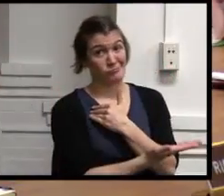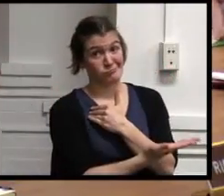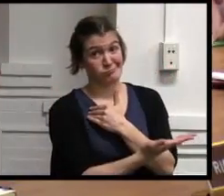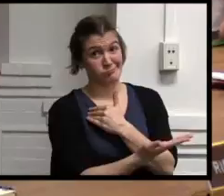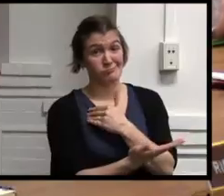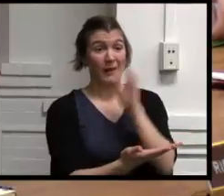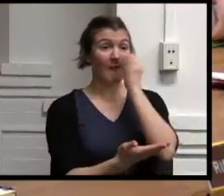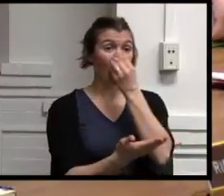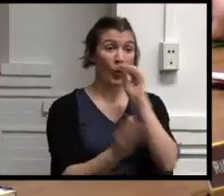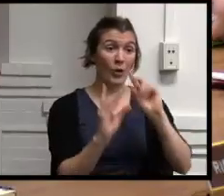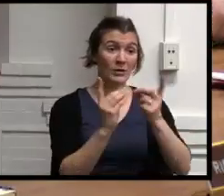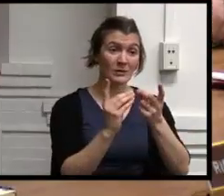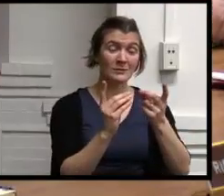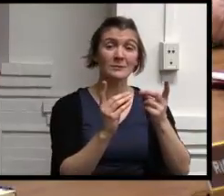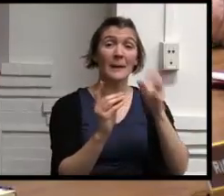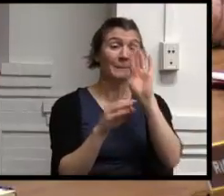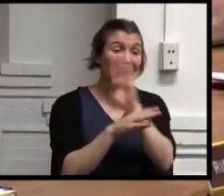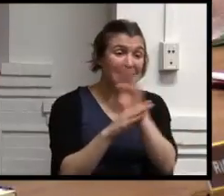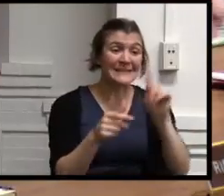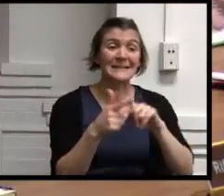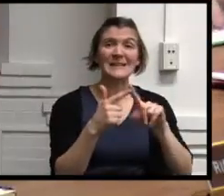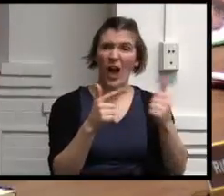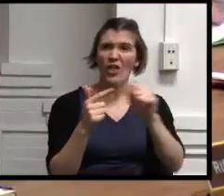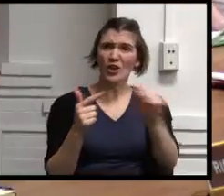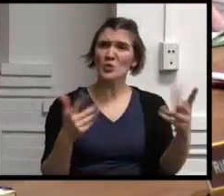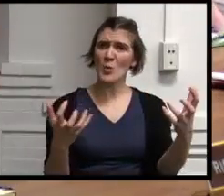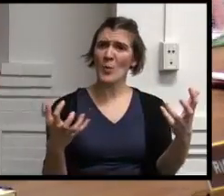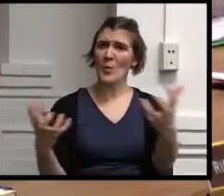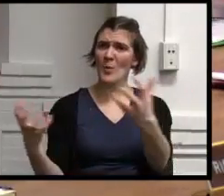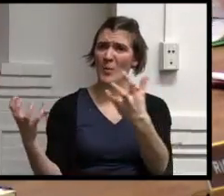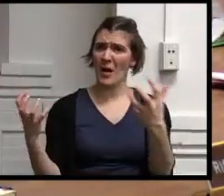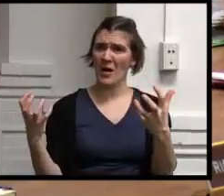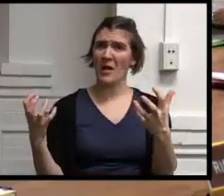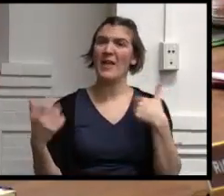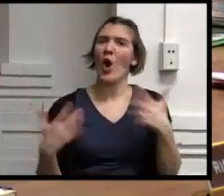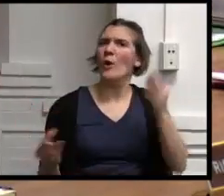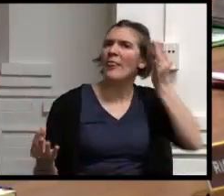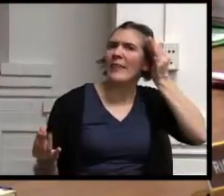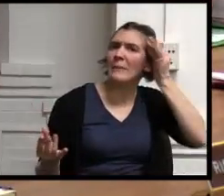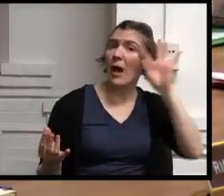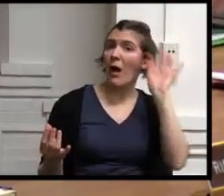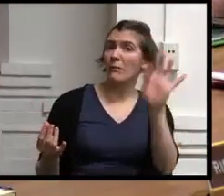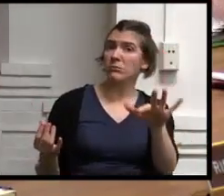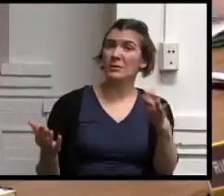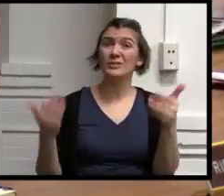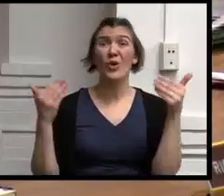florists and other people who said, who actually have been pursuing me in this endeavor.